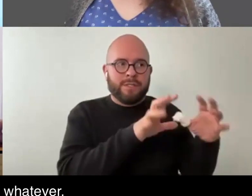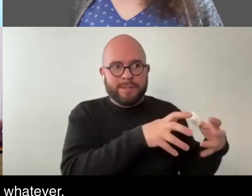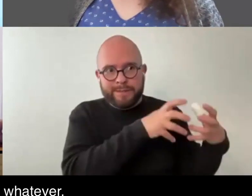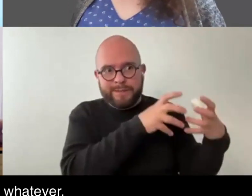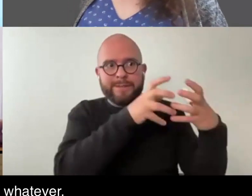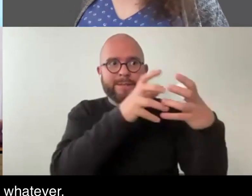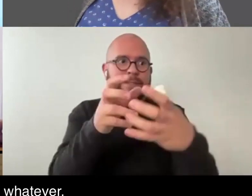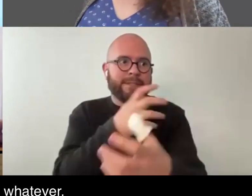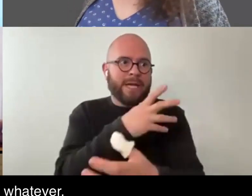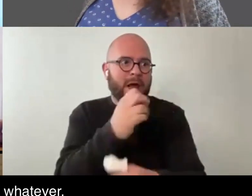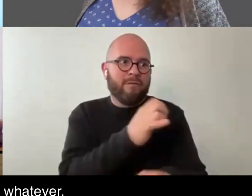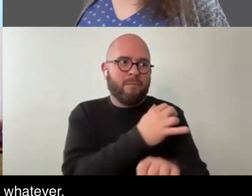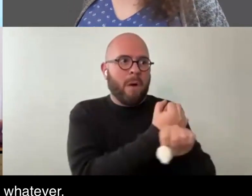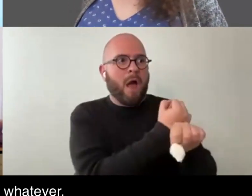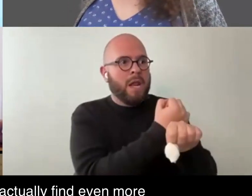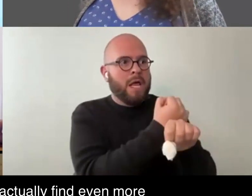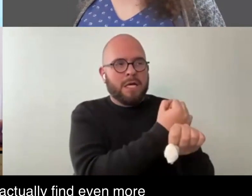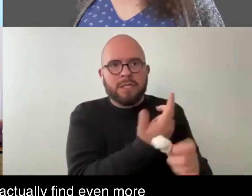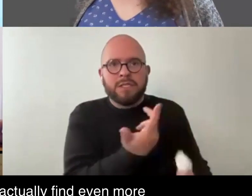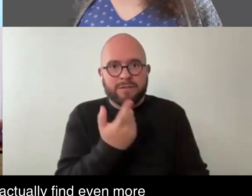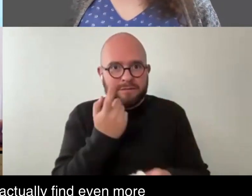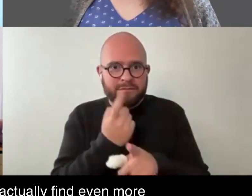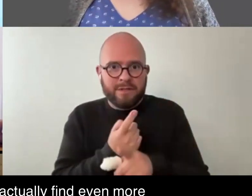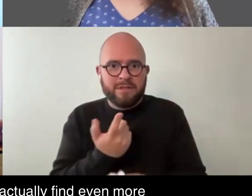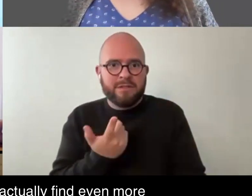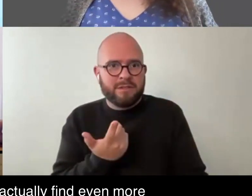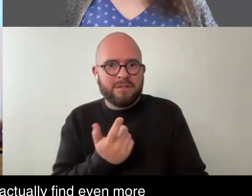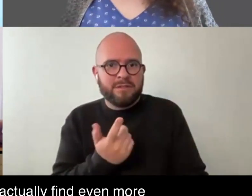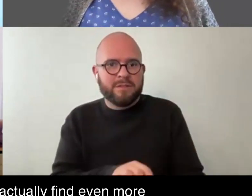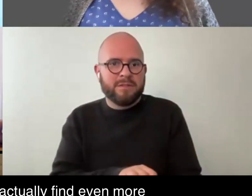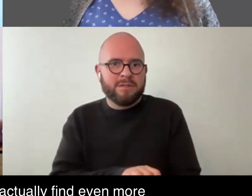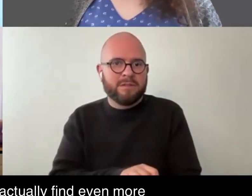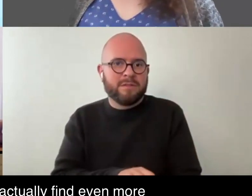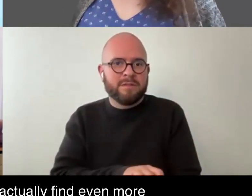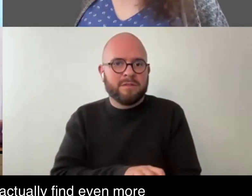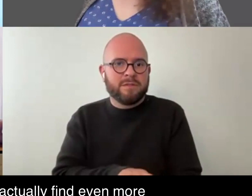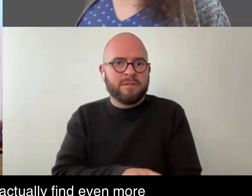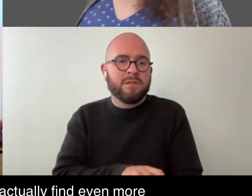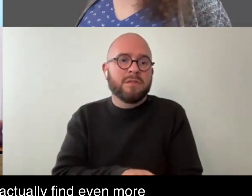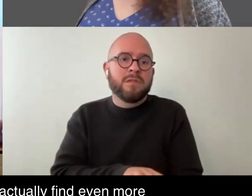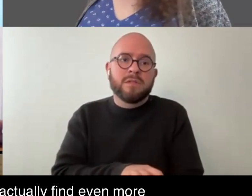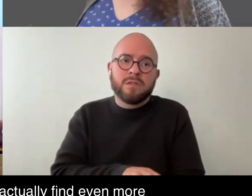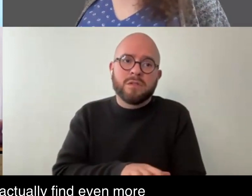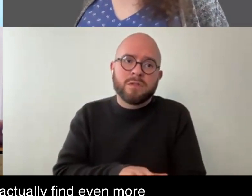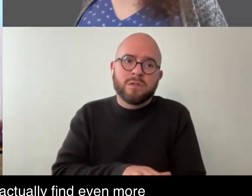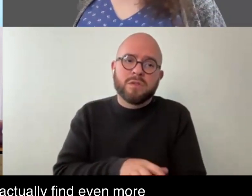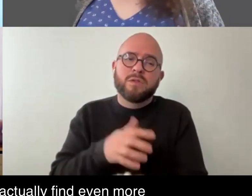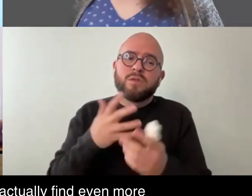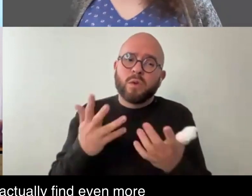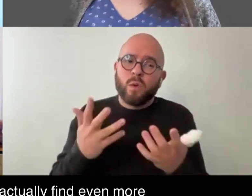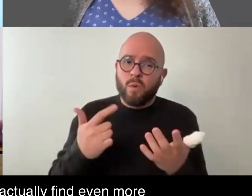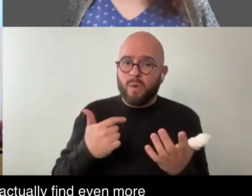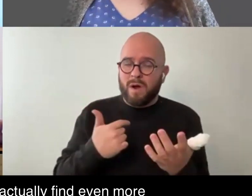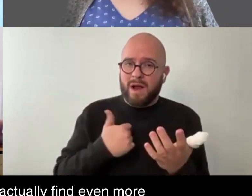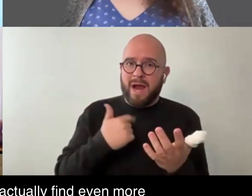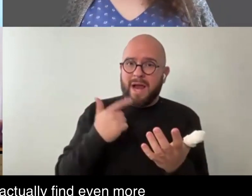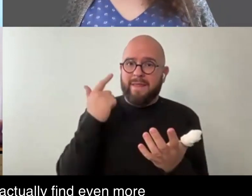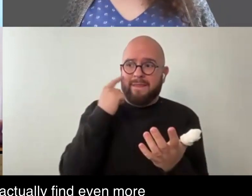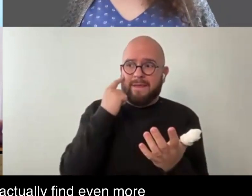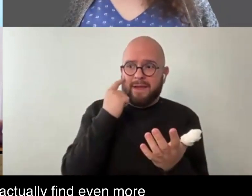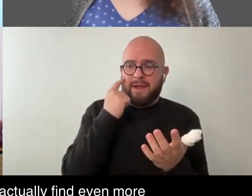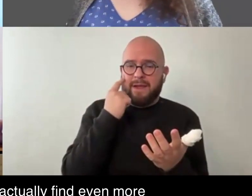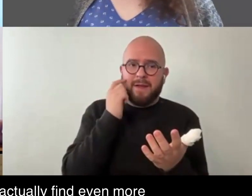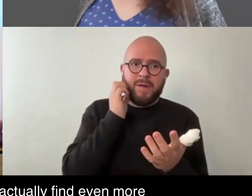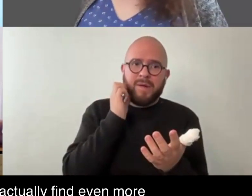out of bondage, whatever. Right. So I actually find even more provocative